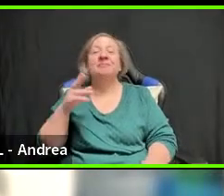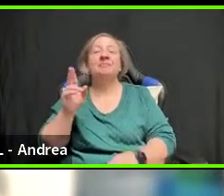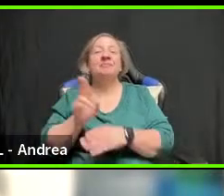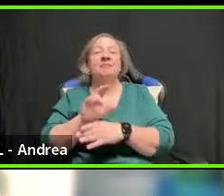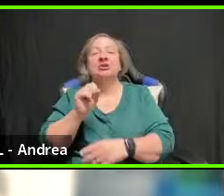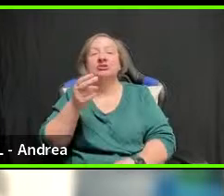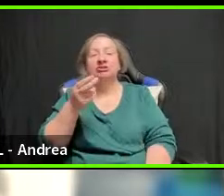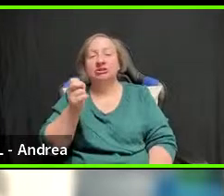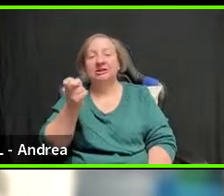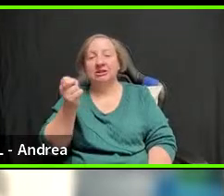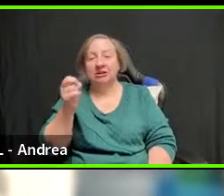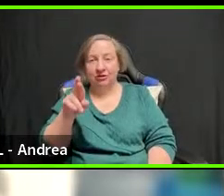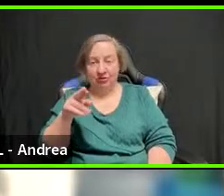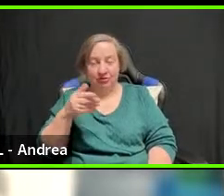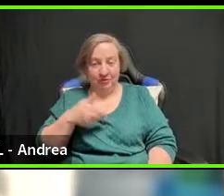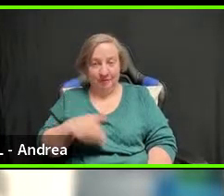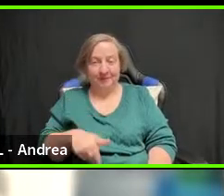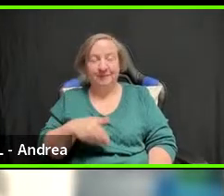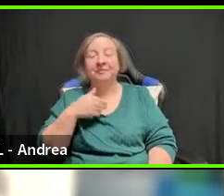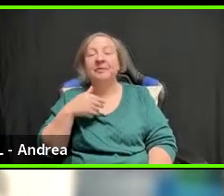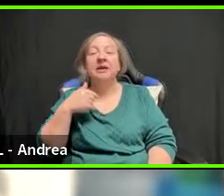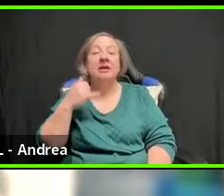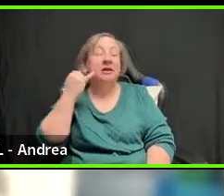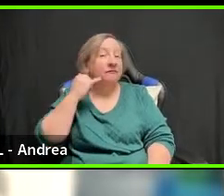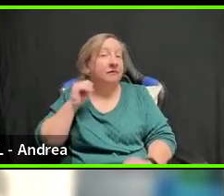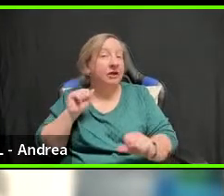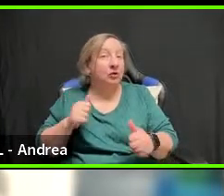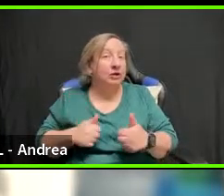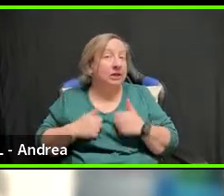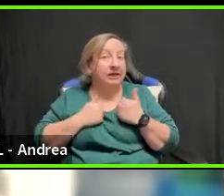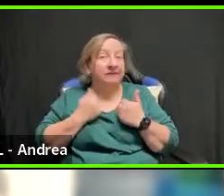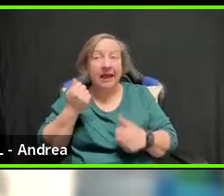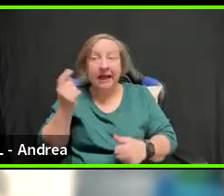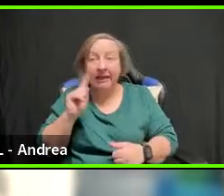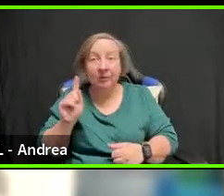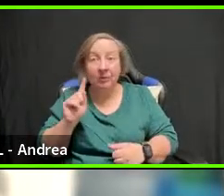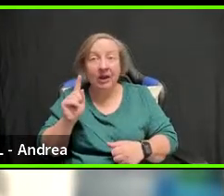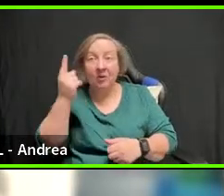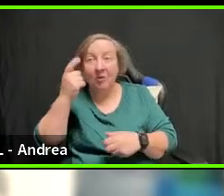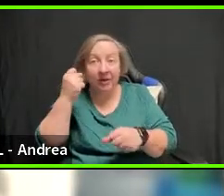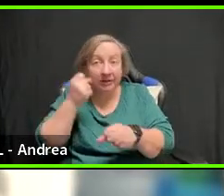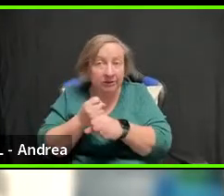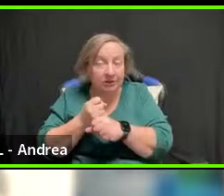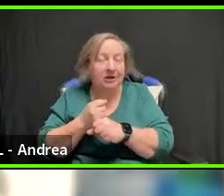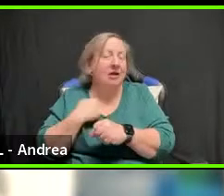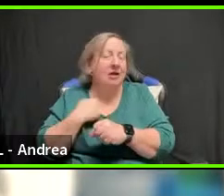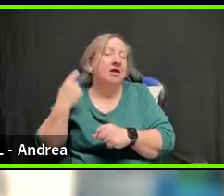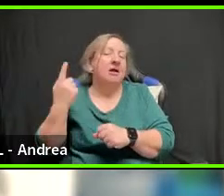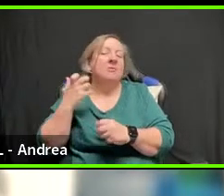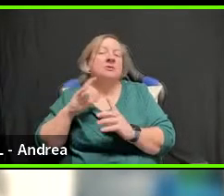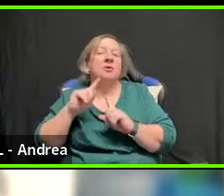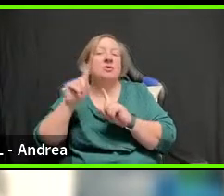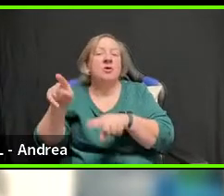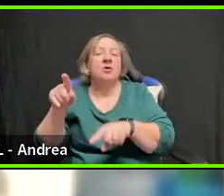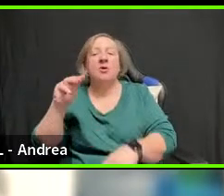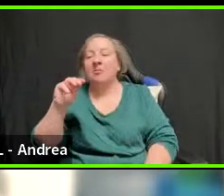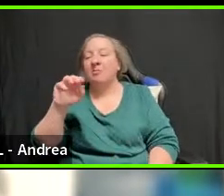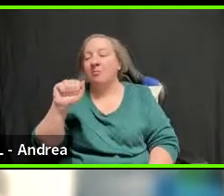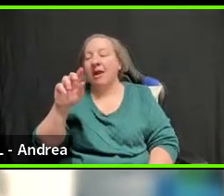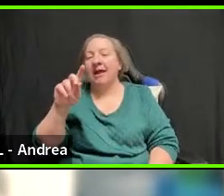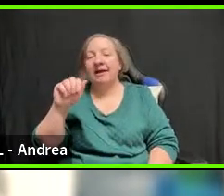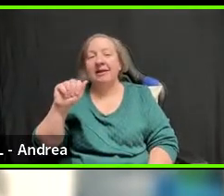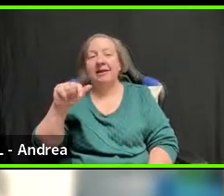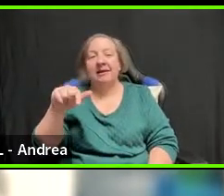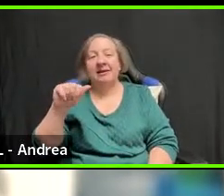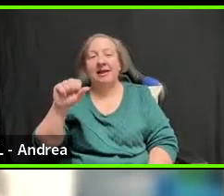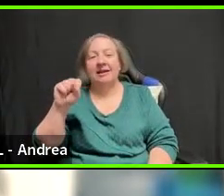her pronouns. And if I could live anywhere for a year, I've always wanted to go to Madagascar. I think it'd be really